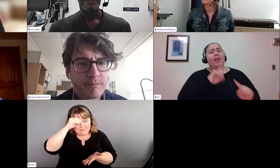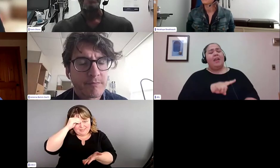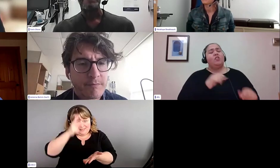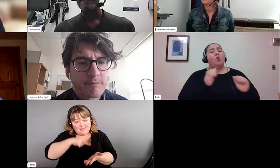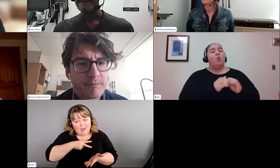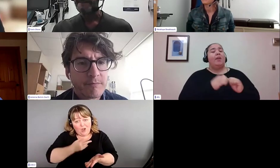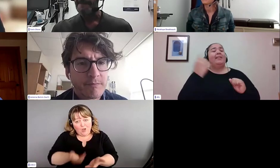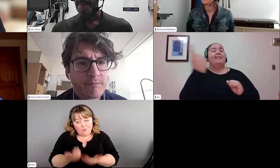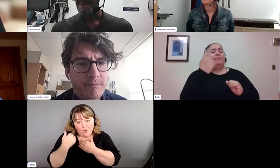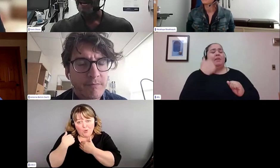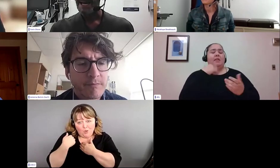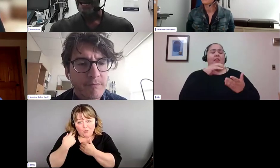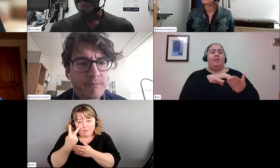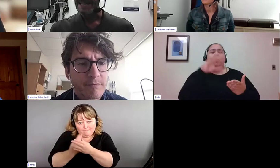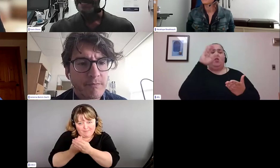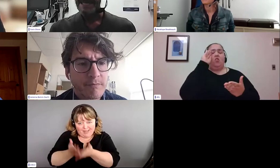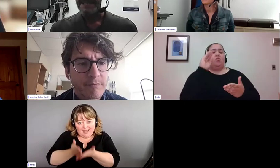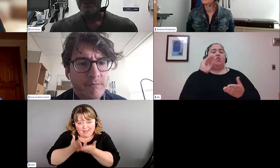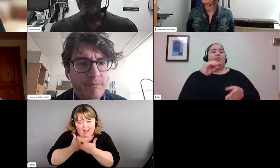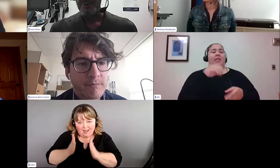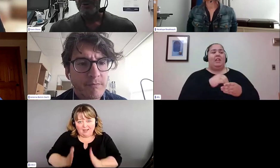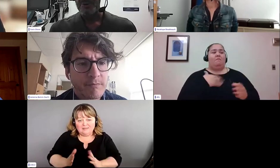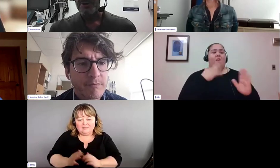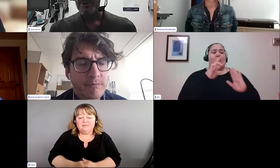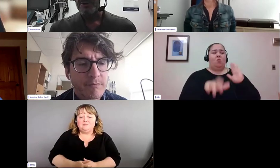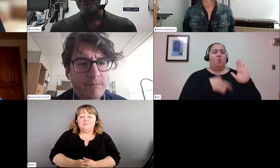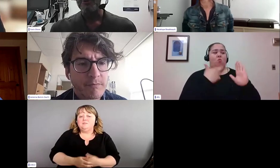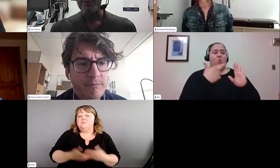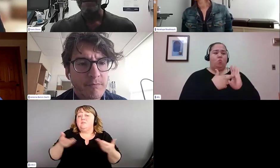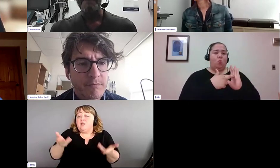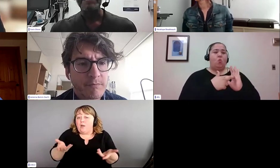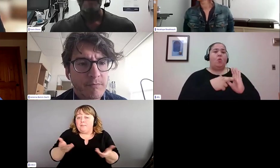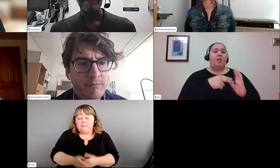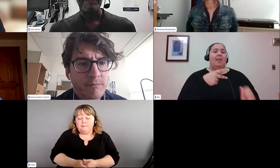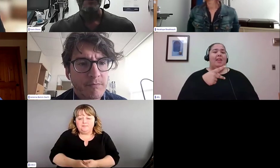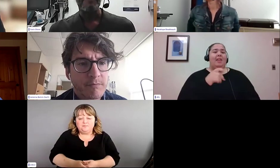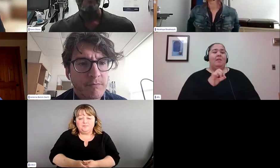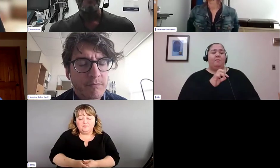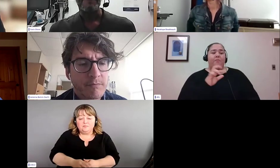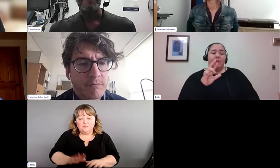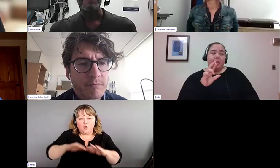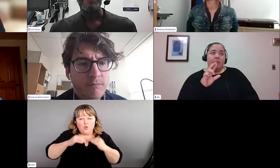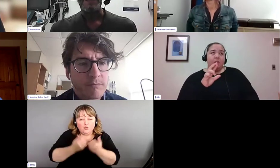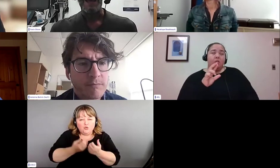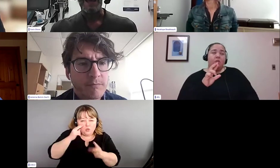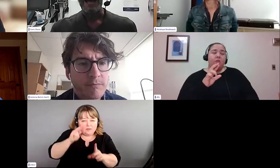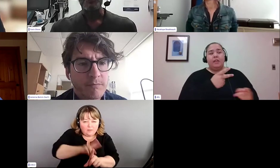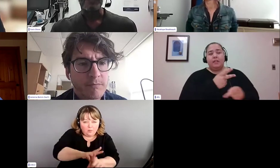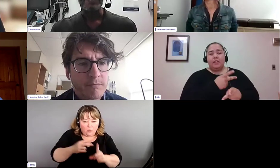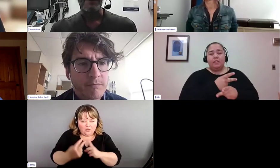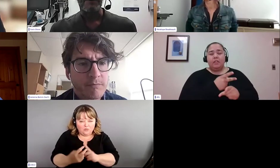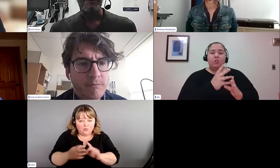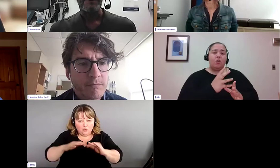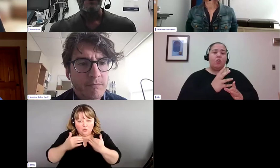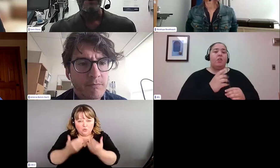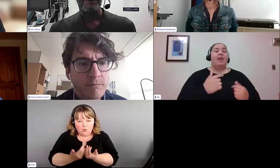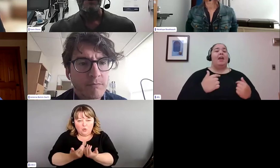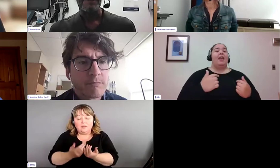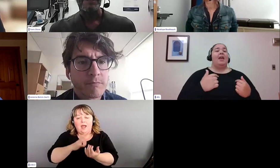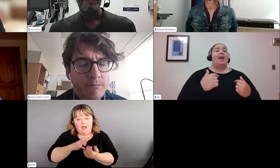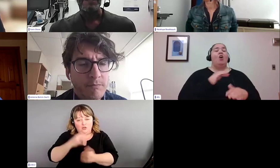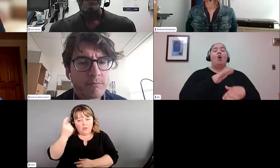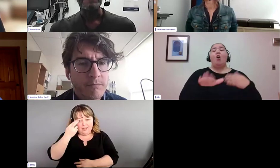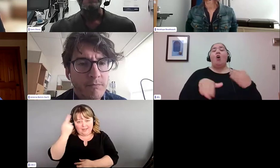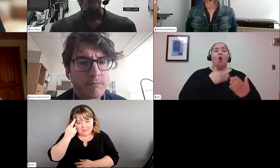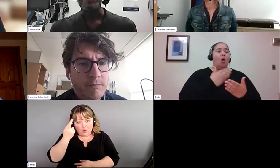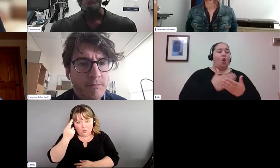I learned in my role as a peer caretaker, and that is that all